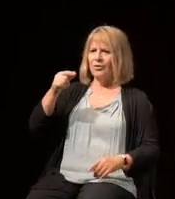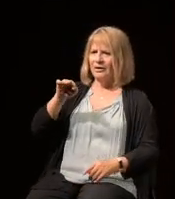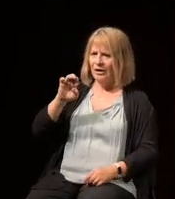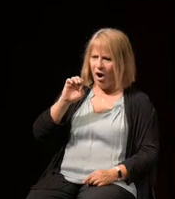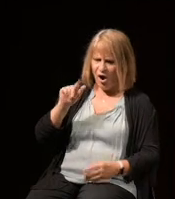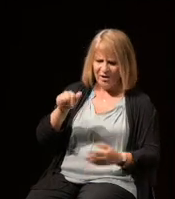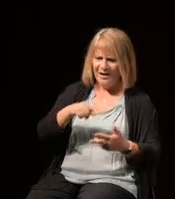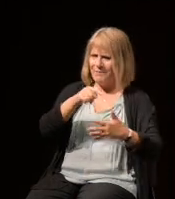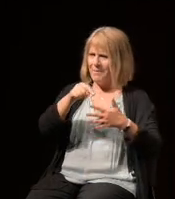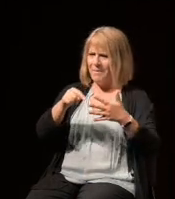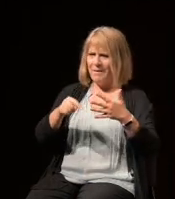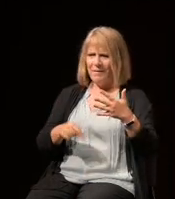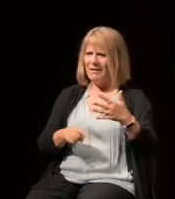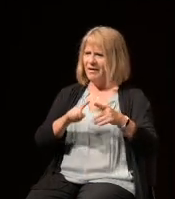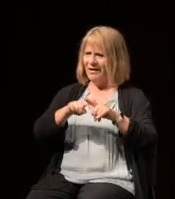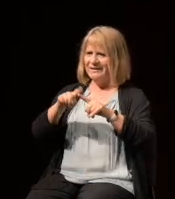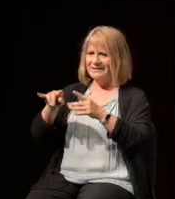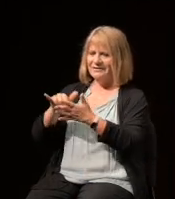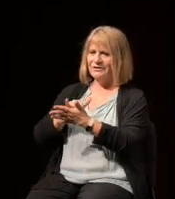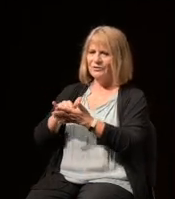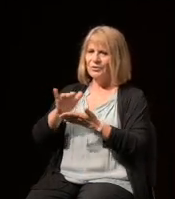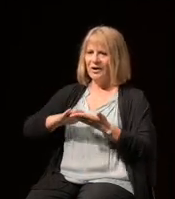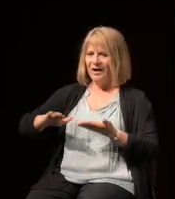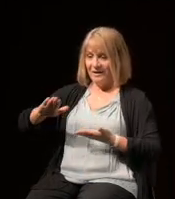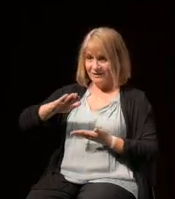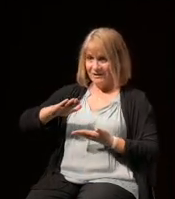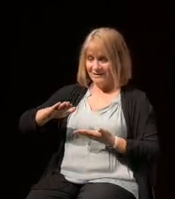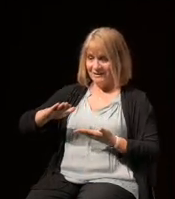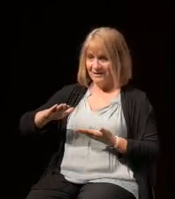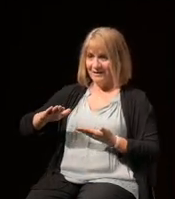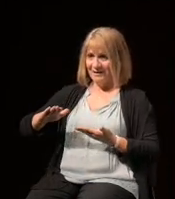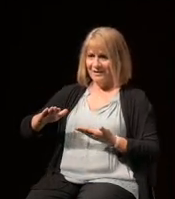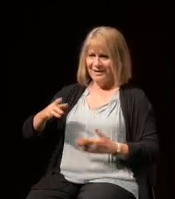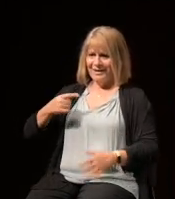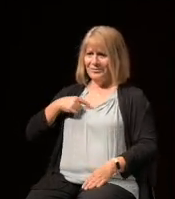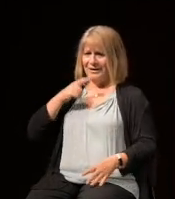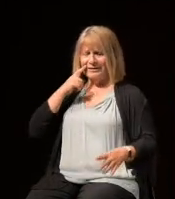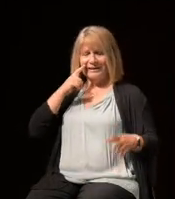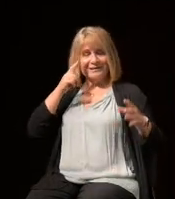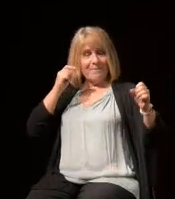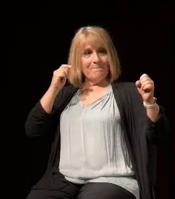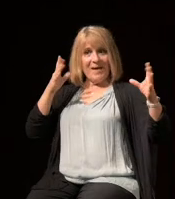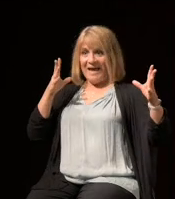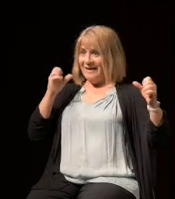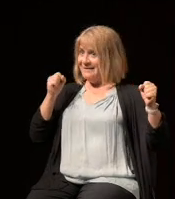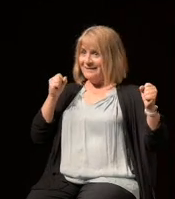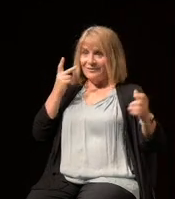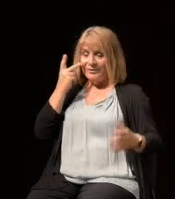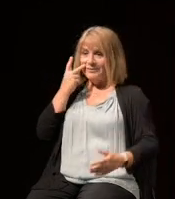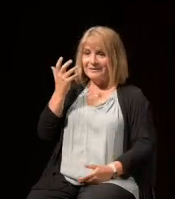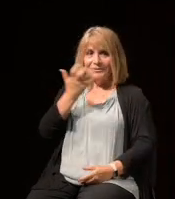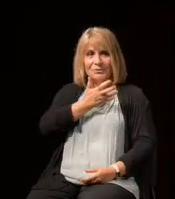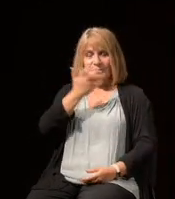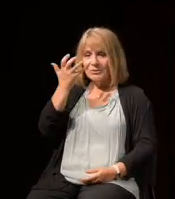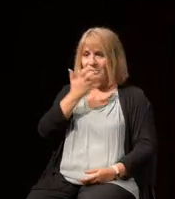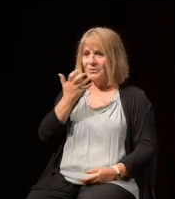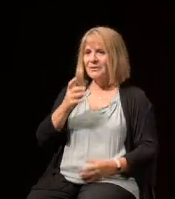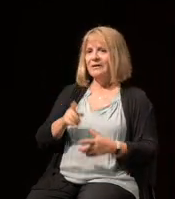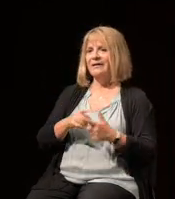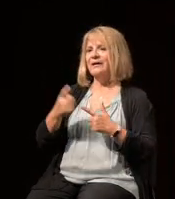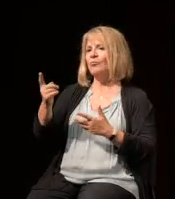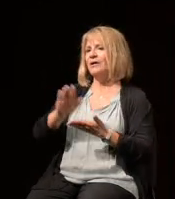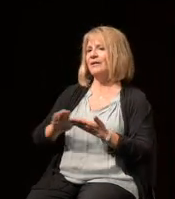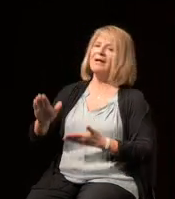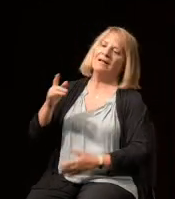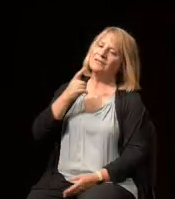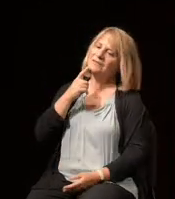Gutman, we go to all these different colleges. And we are just amazed at what we see. And one of the colleges, they